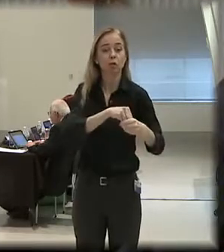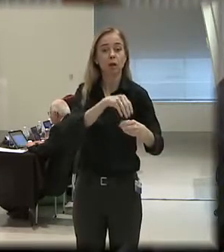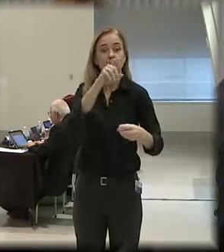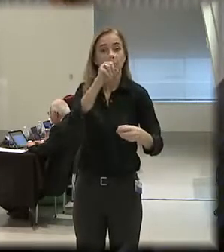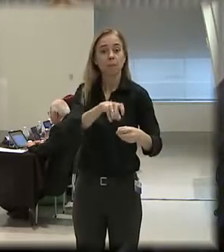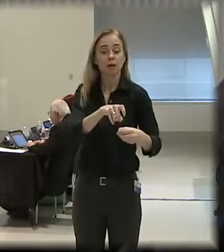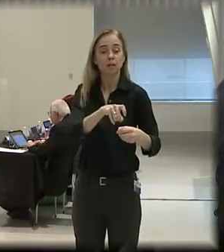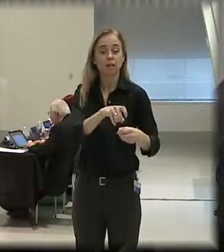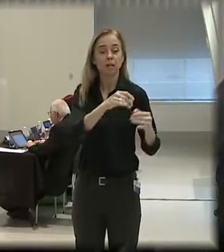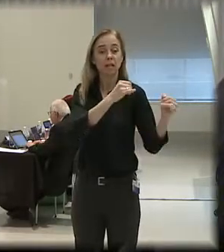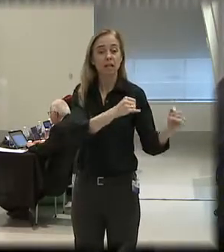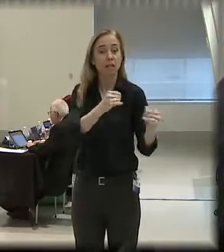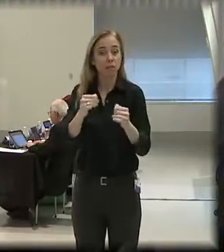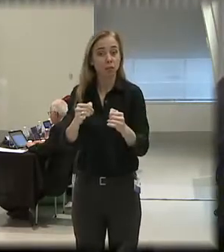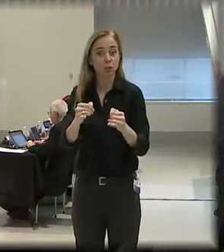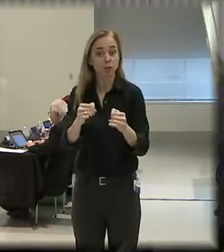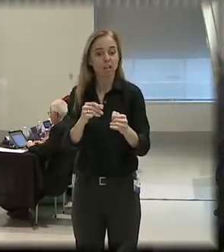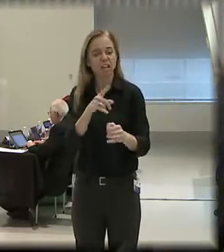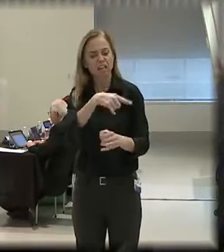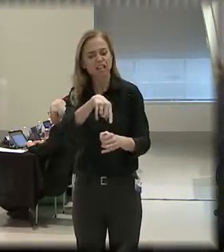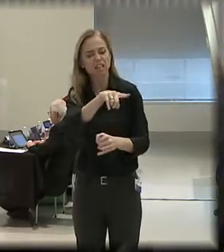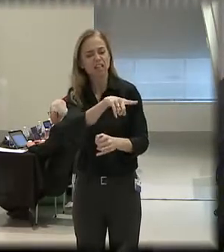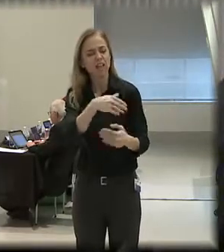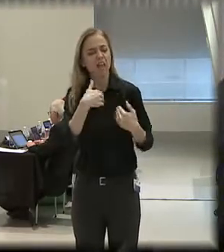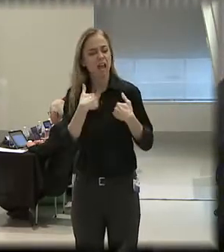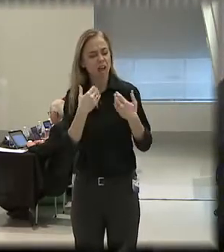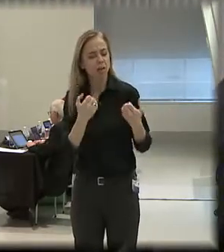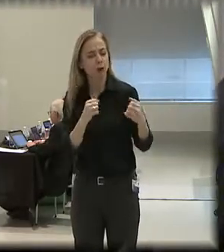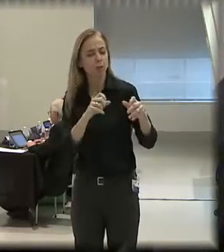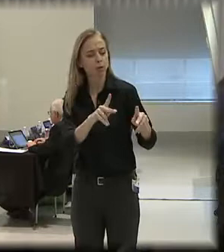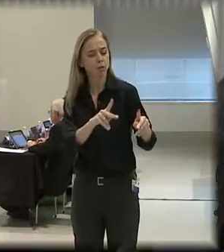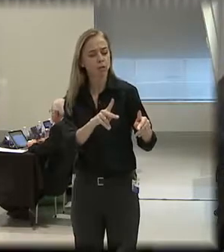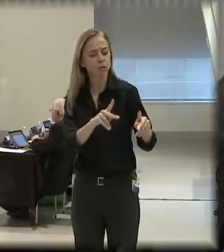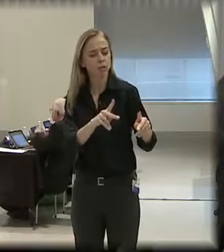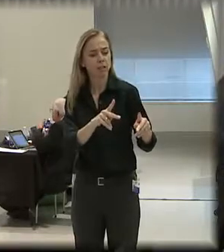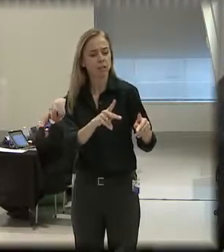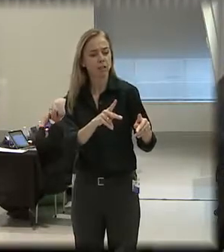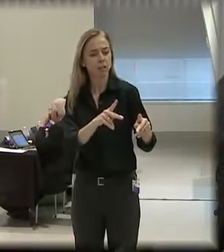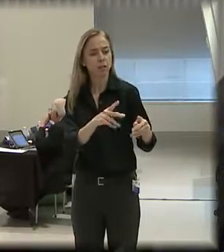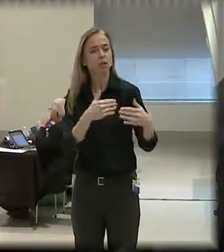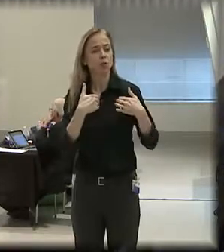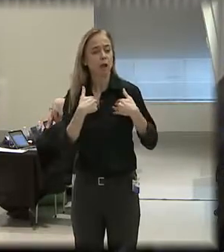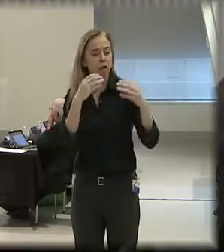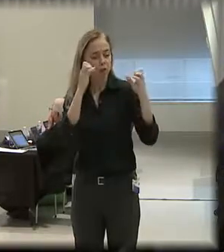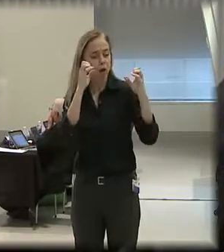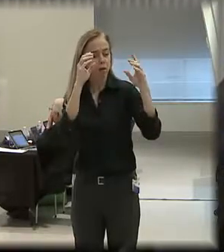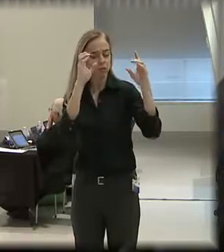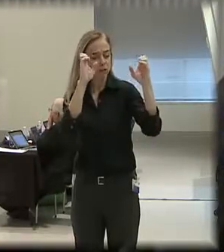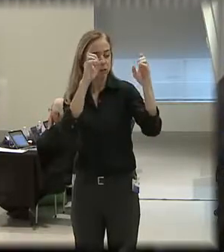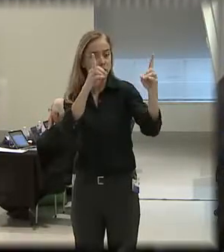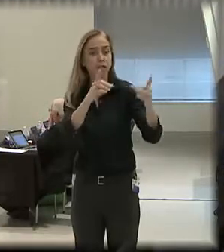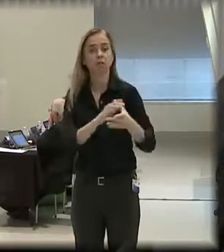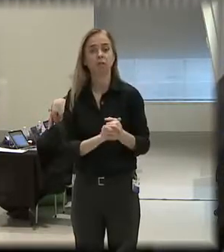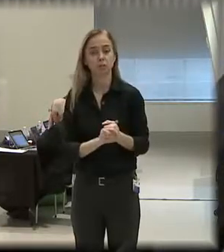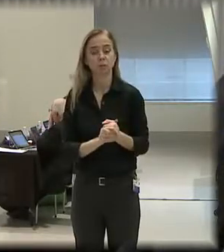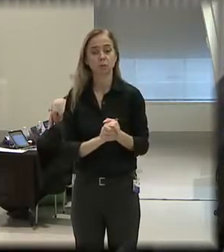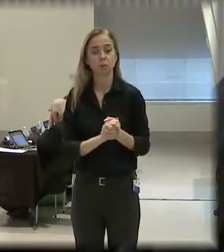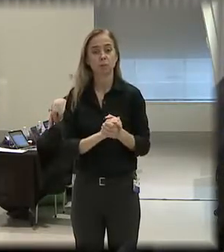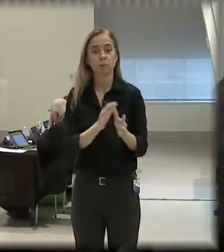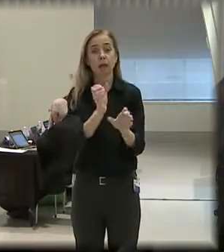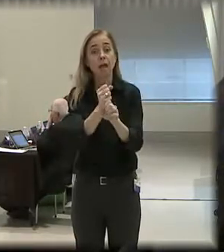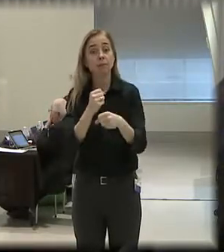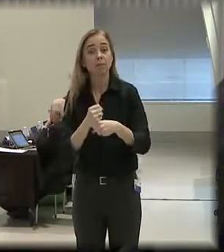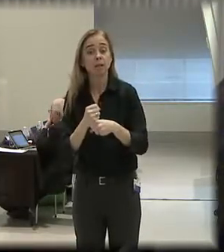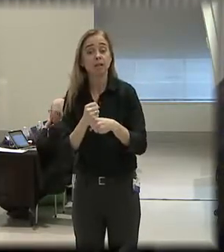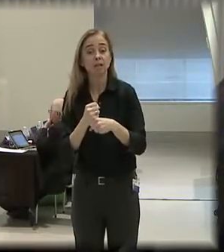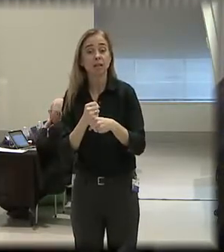of certain individuals, did they or did they not have an opportunity to obtain an education. And merely creating an environment